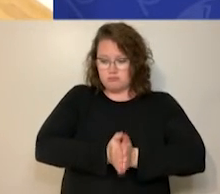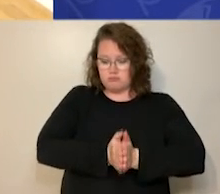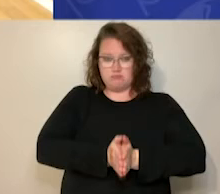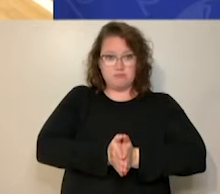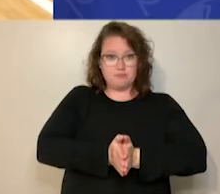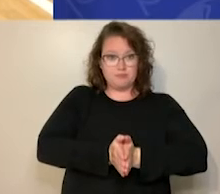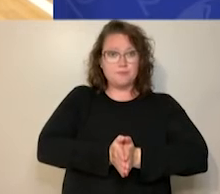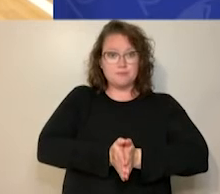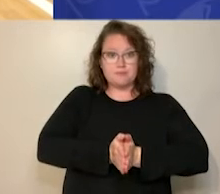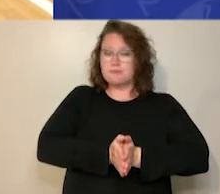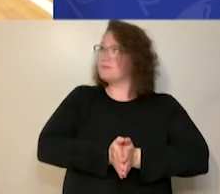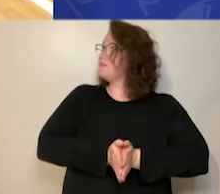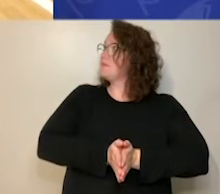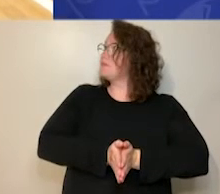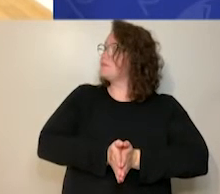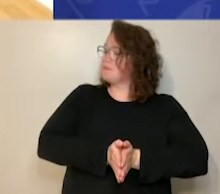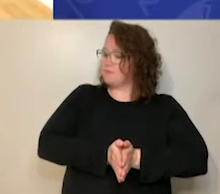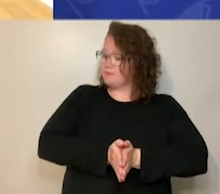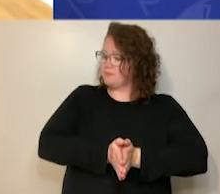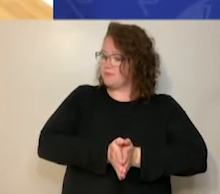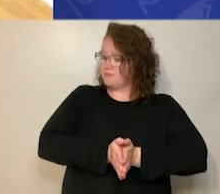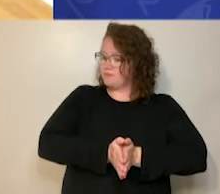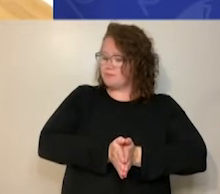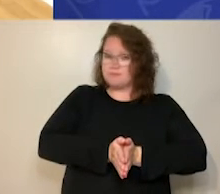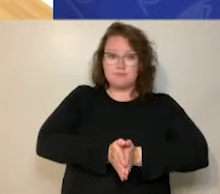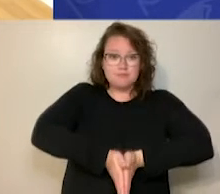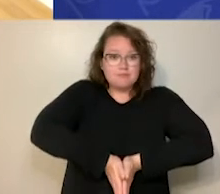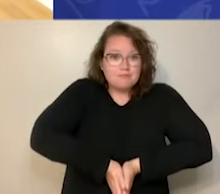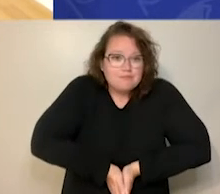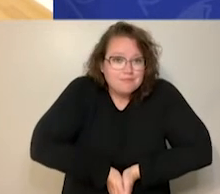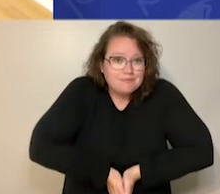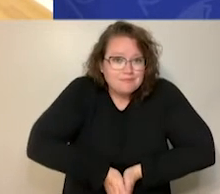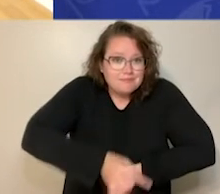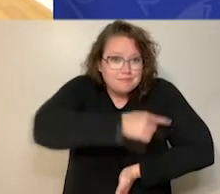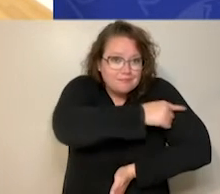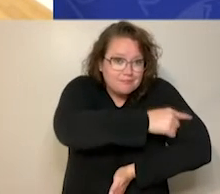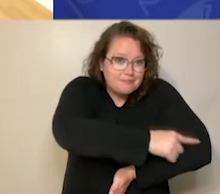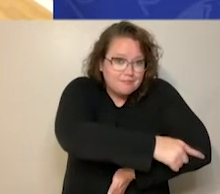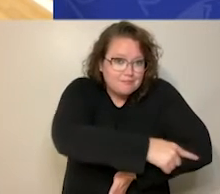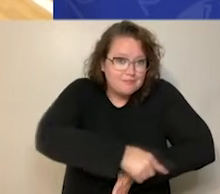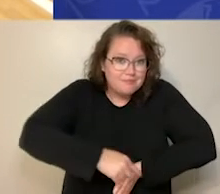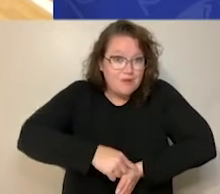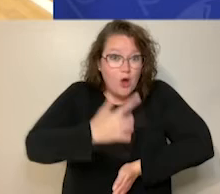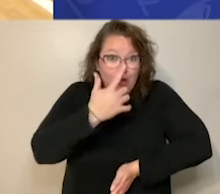your heels. See, this looks like a butterfly wing.